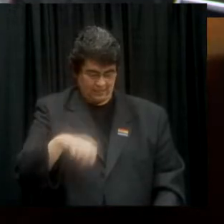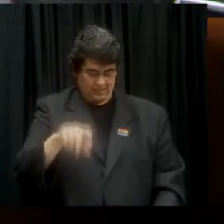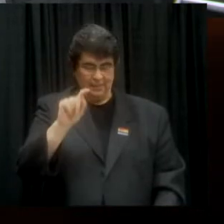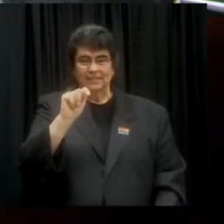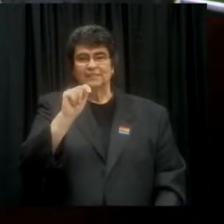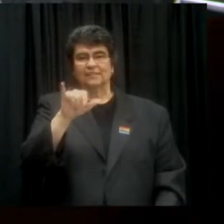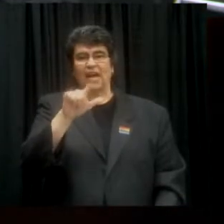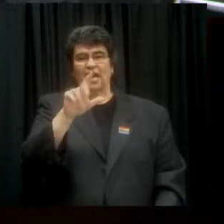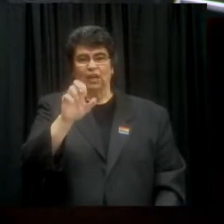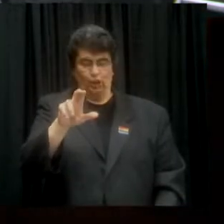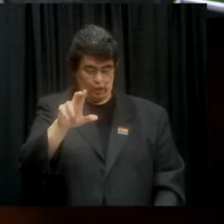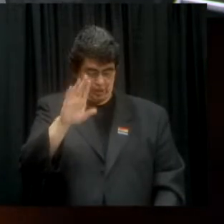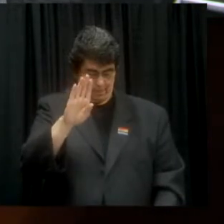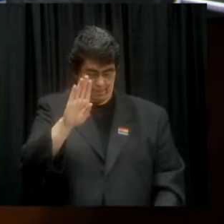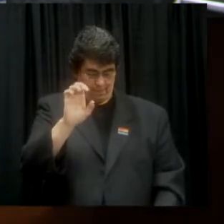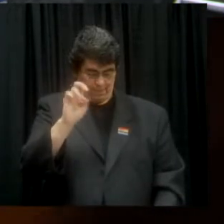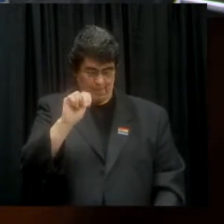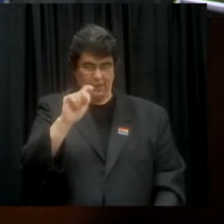Tyler Benton.